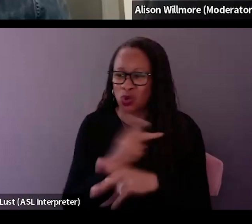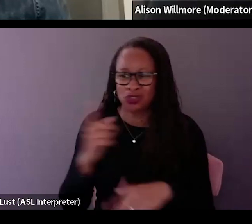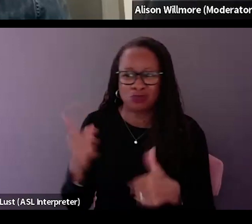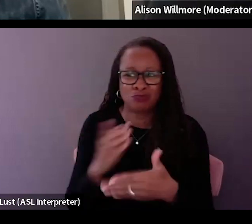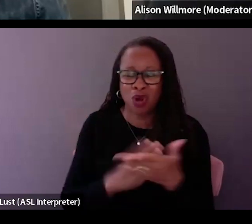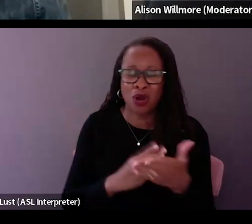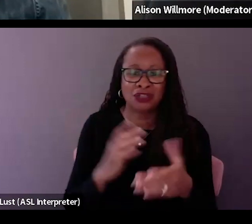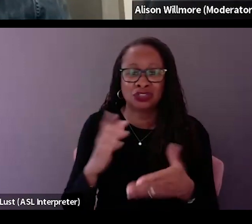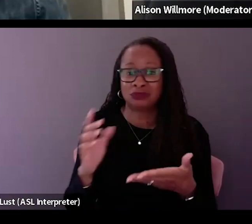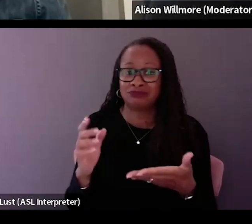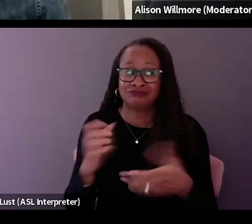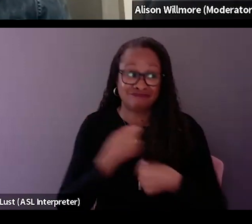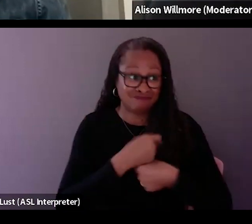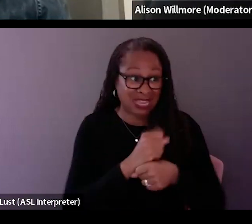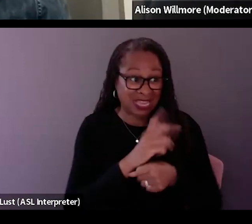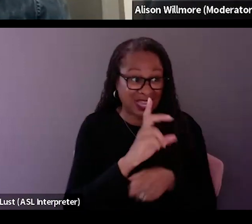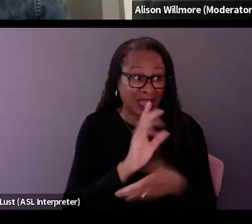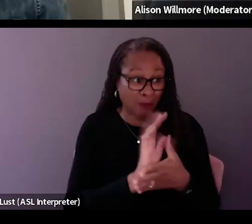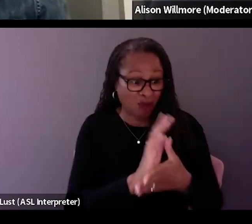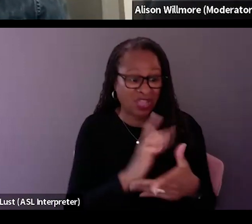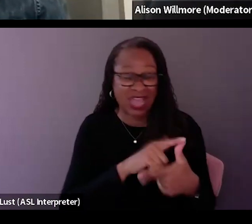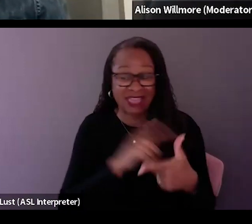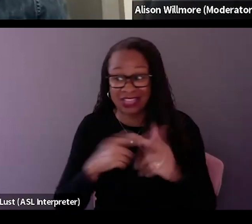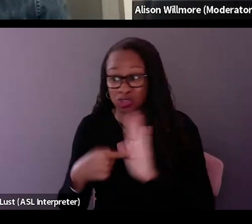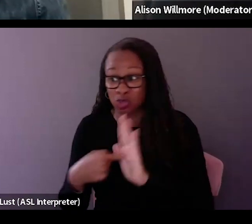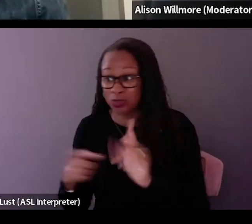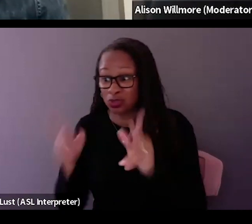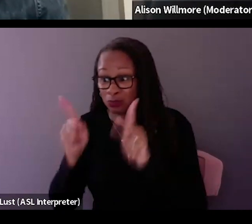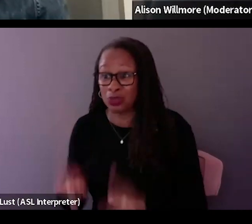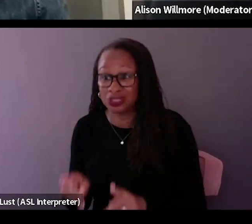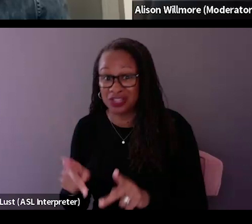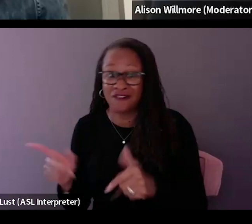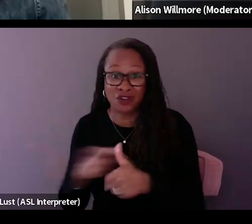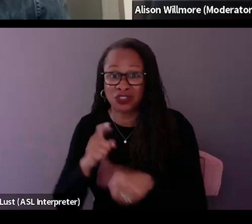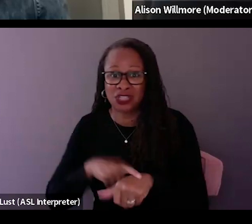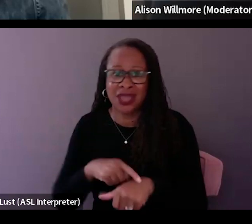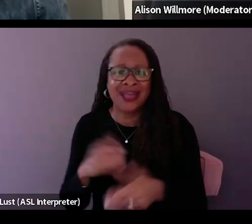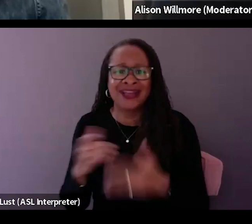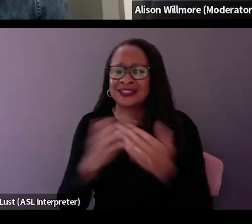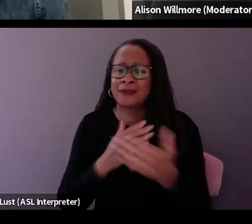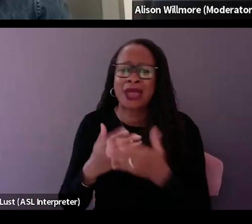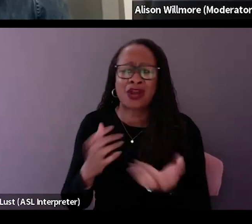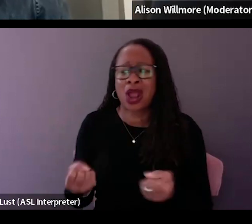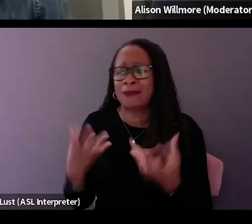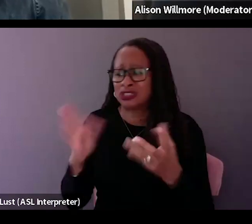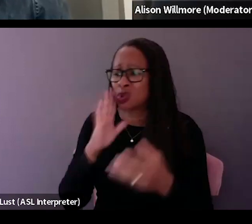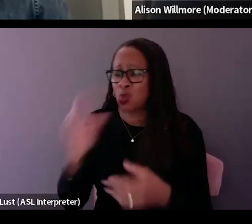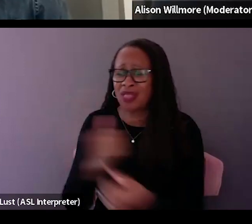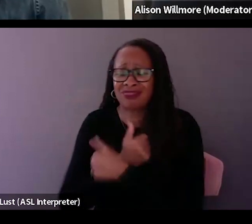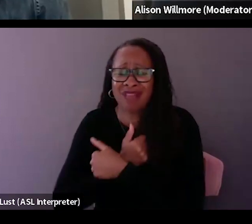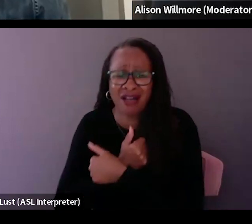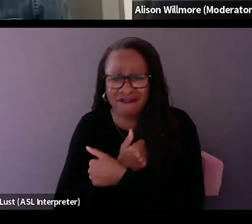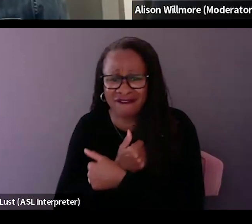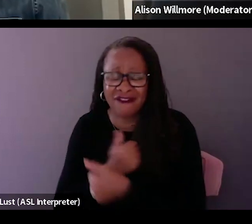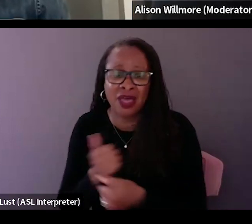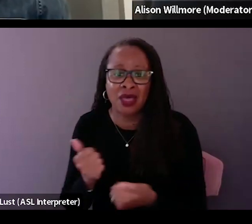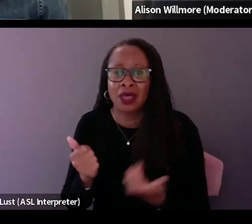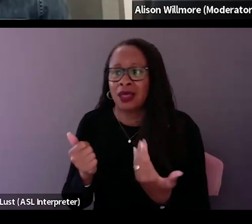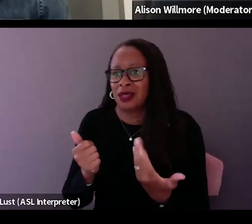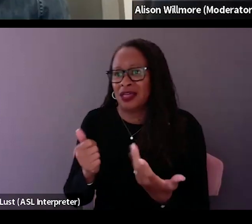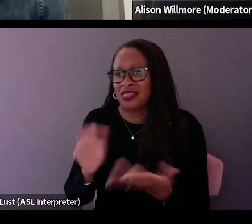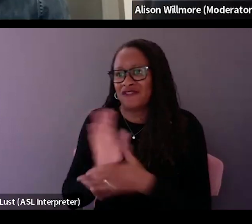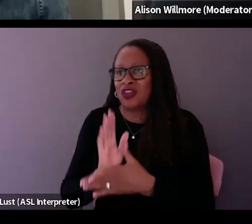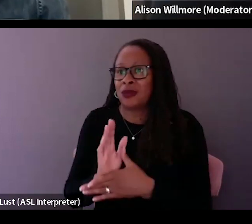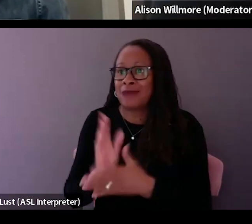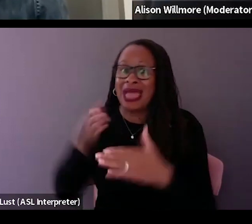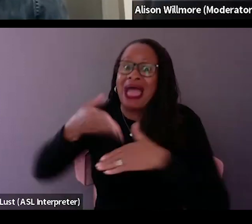going to love that film. You know, in 3 weeks or 1 year, or even the next day, they might love the film. The moment they watch the film for the first time,